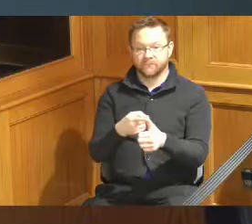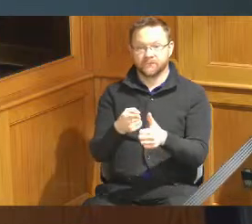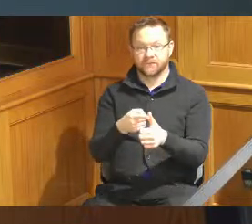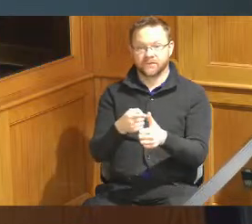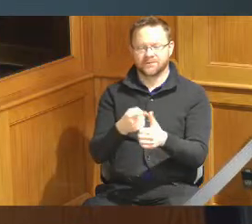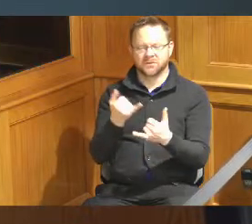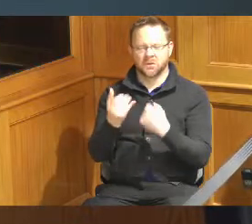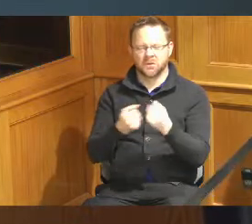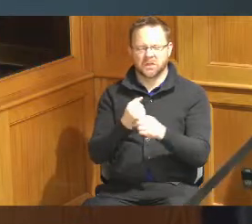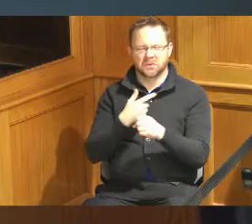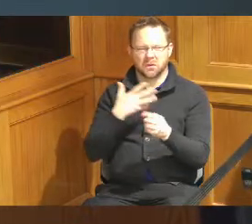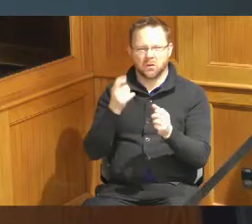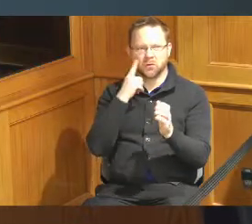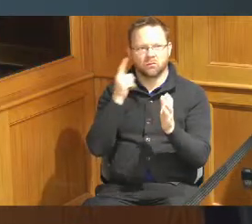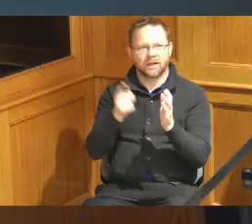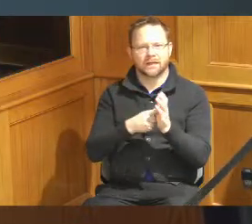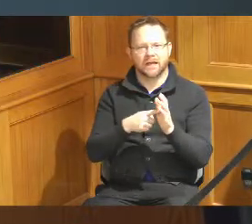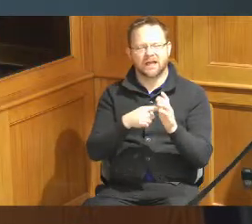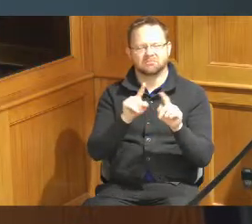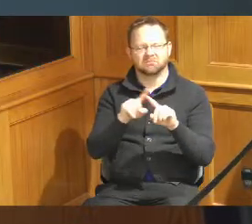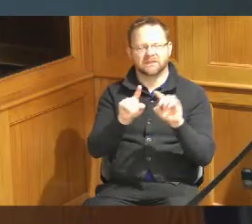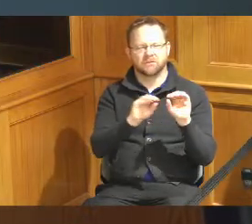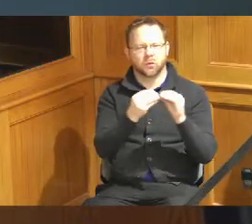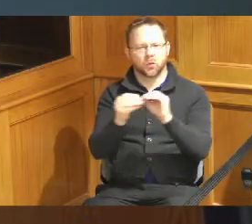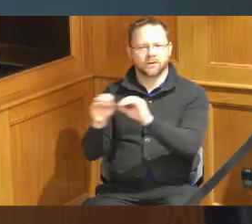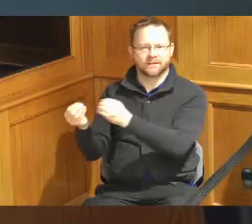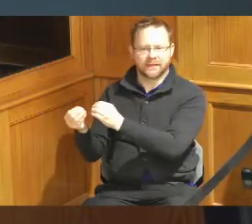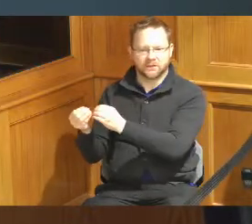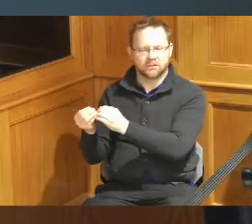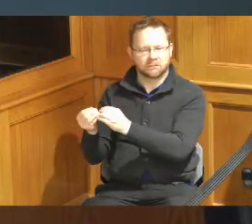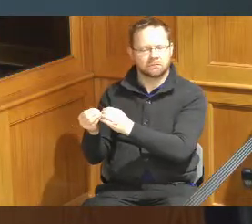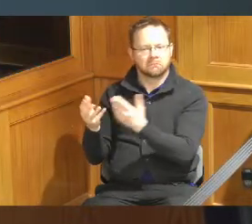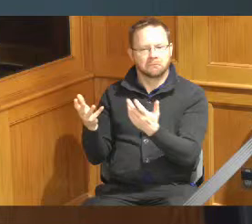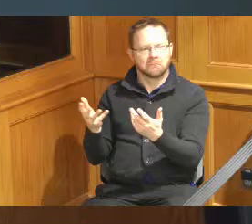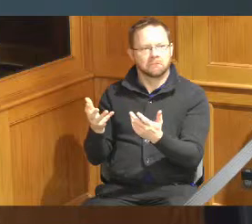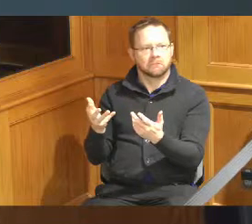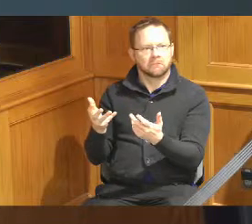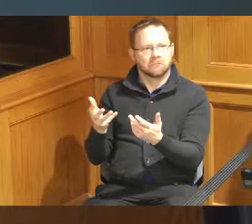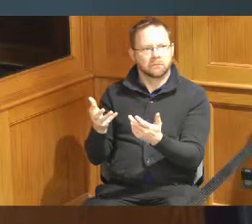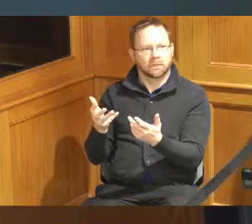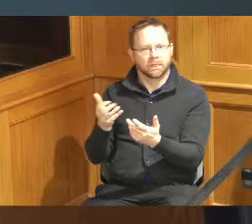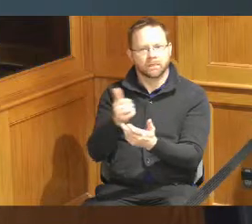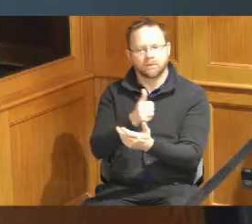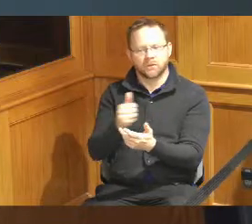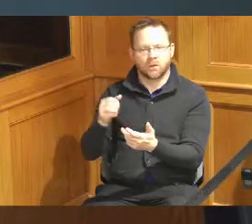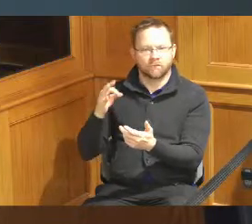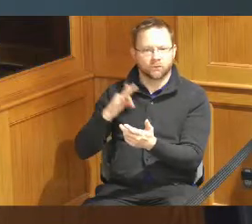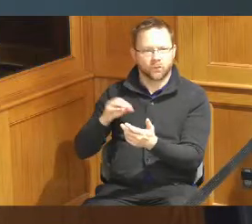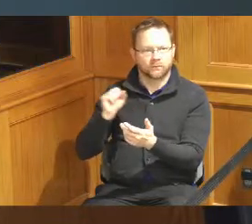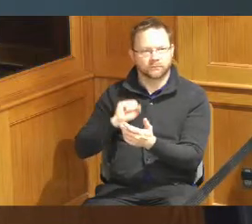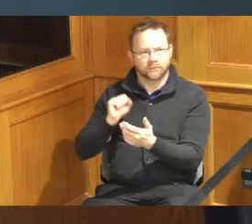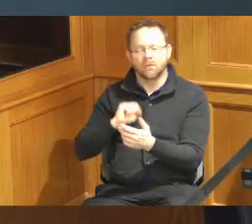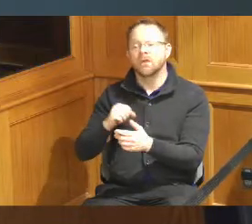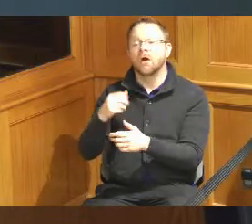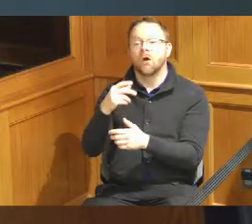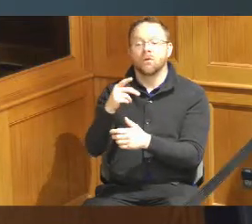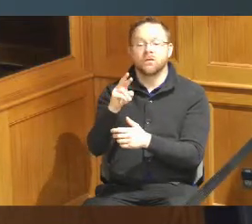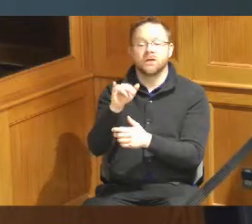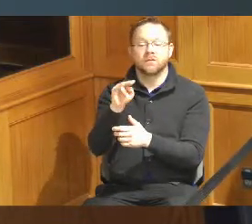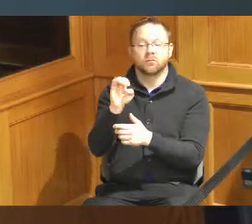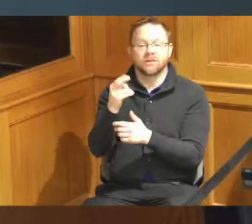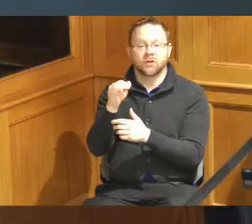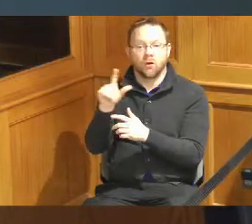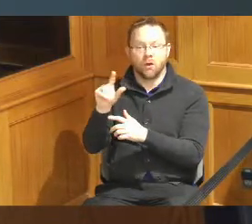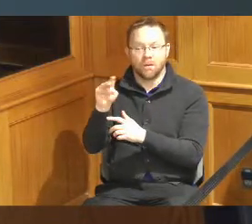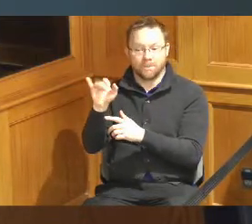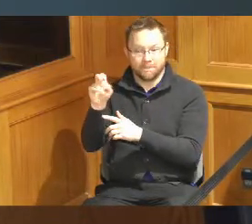This year I wanted to recognize organizations for the fraternal organization of the Prince Hall Masons that's been